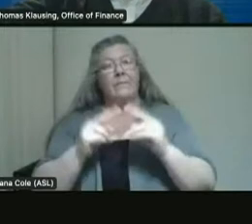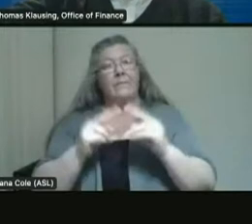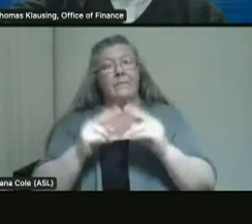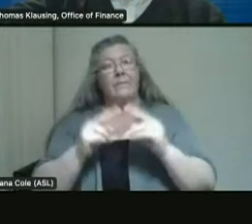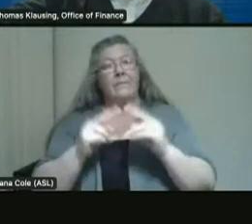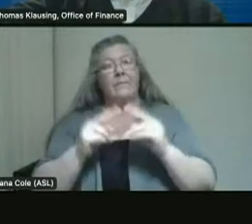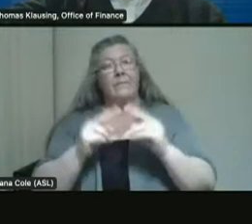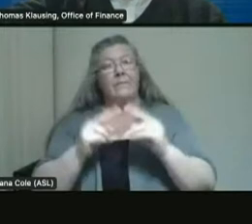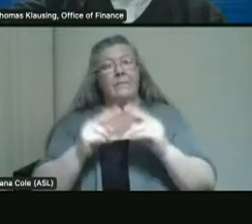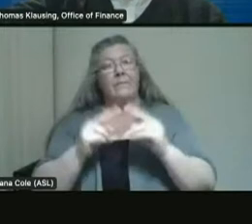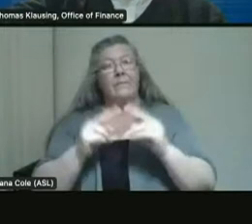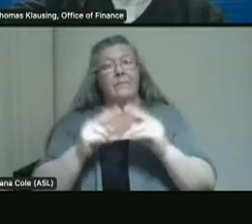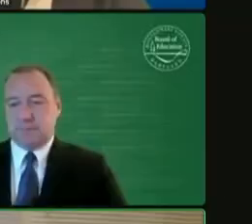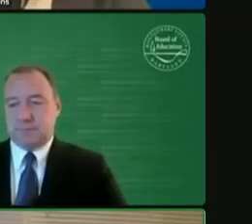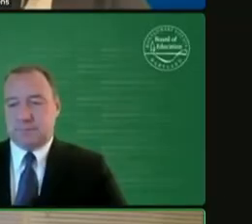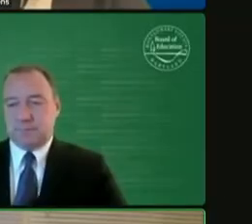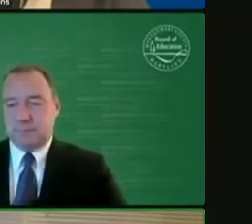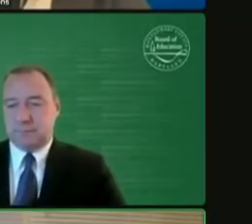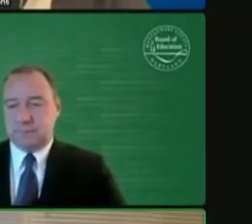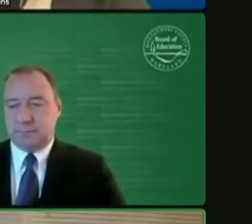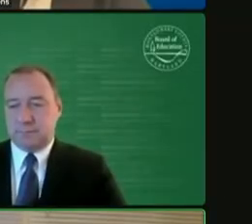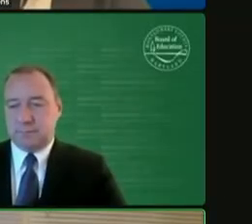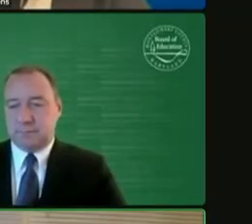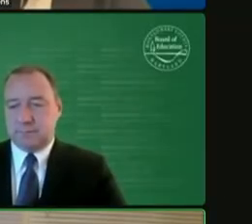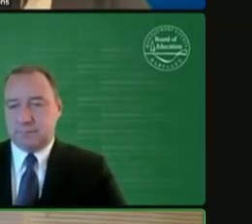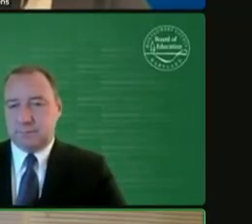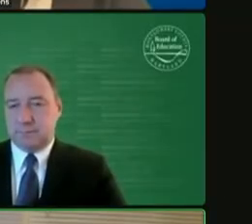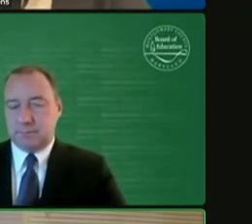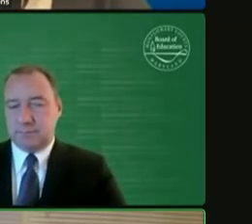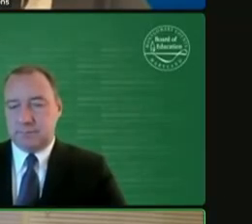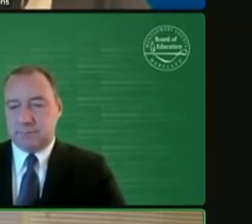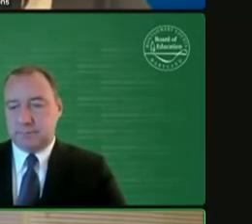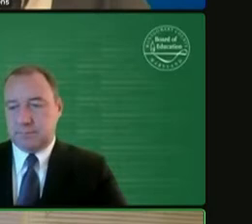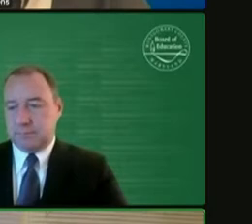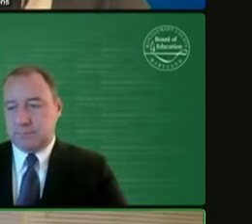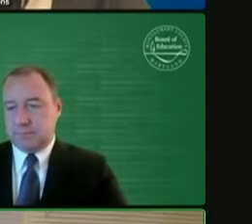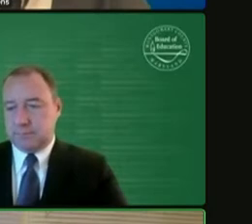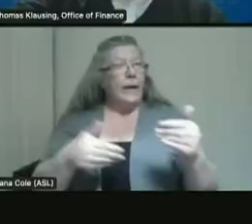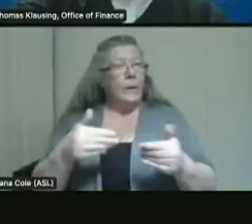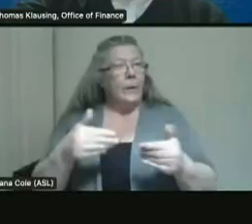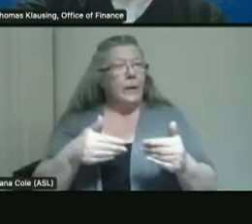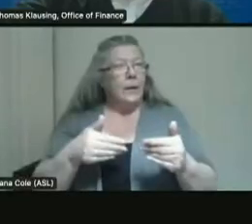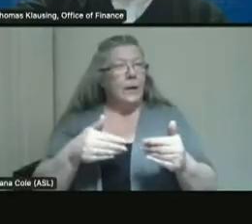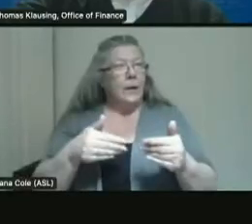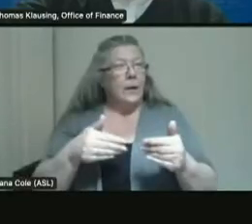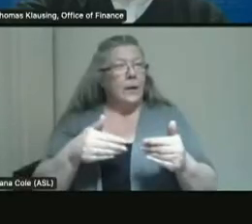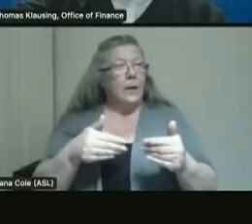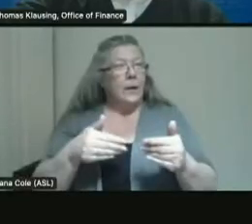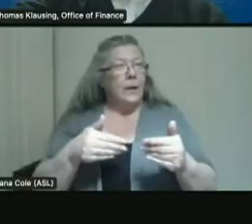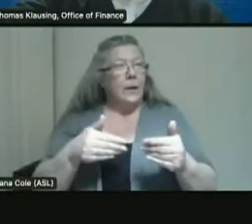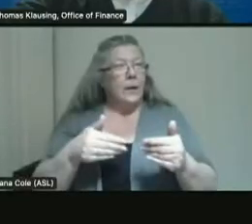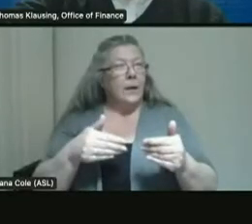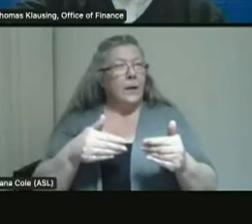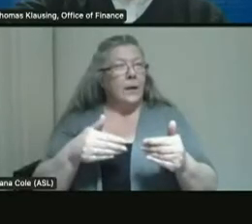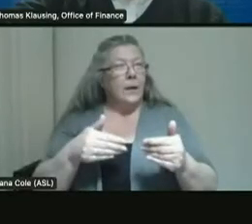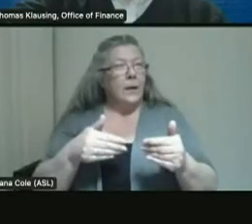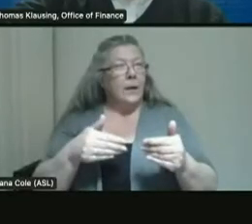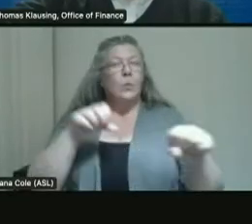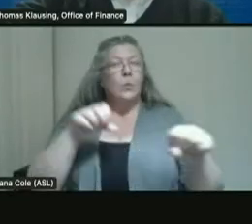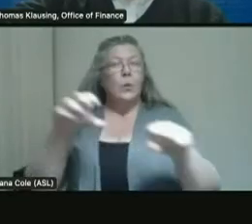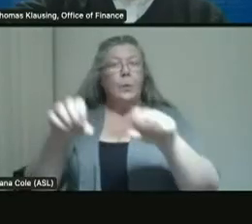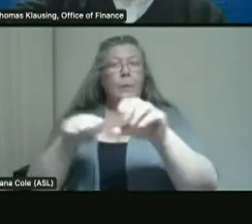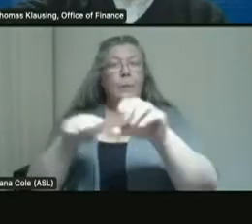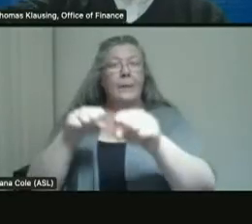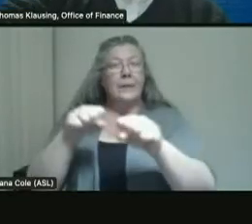we have recruitment activities for bus drivers. We partner